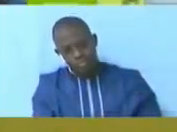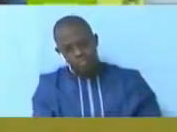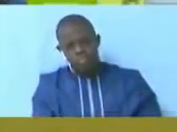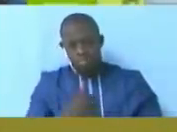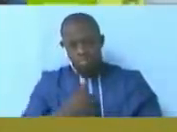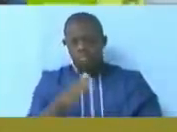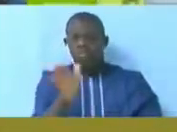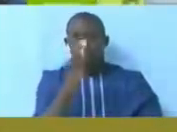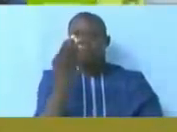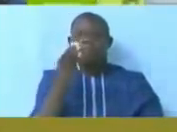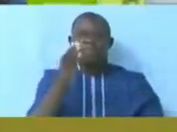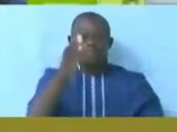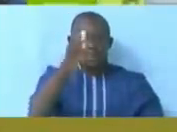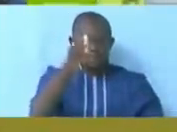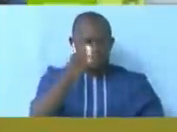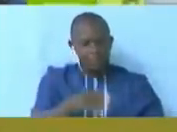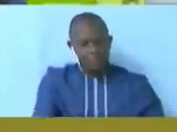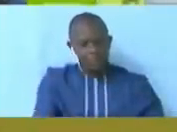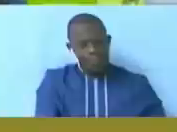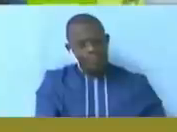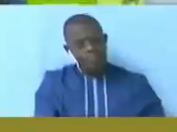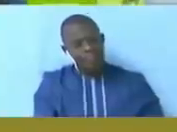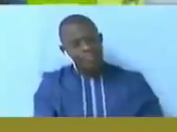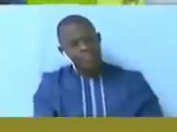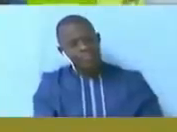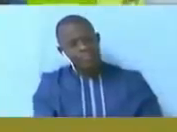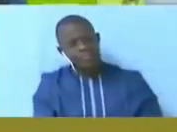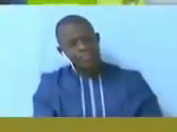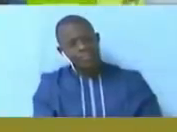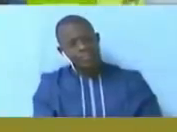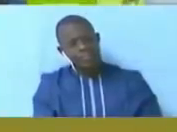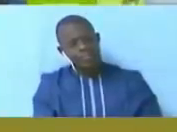went to Basé. Ntadabase. And